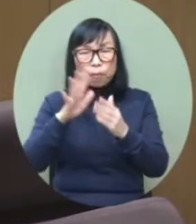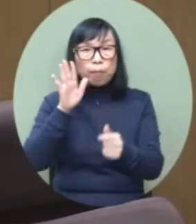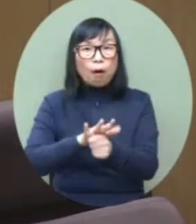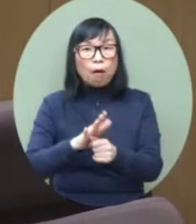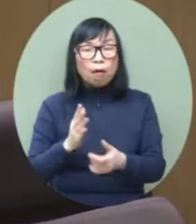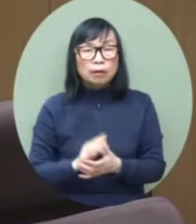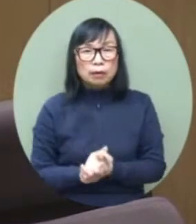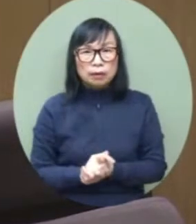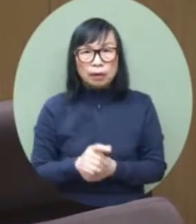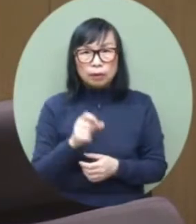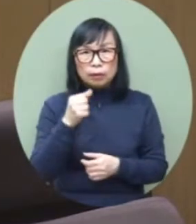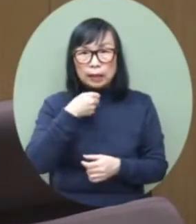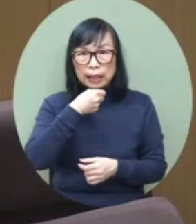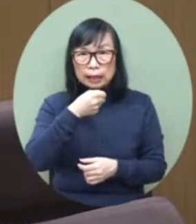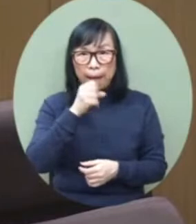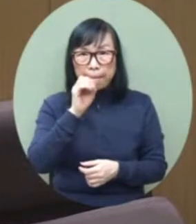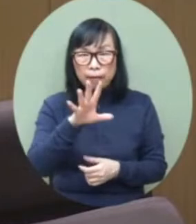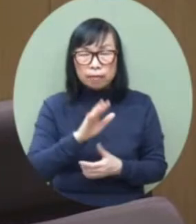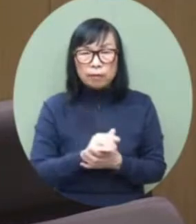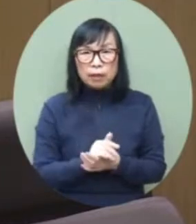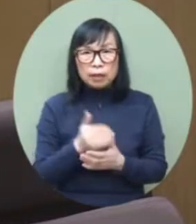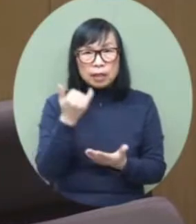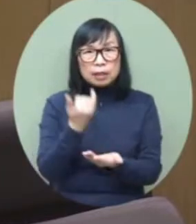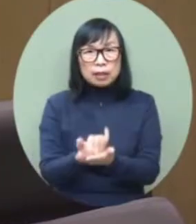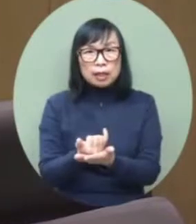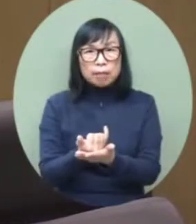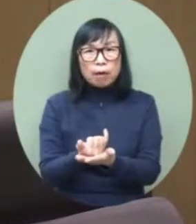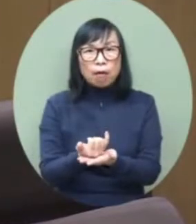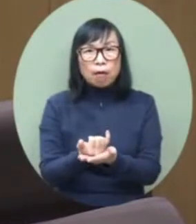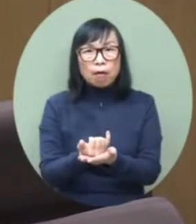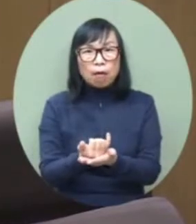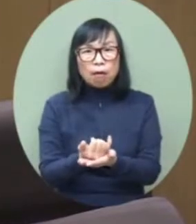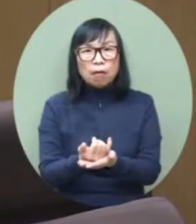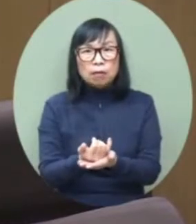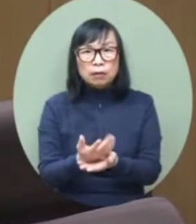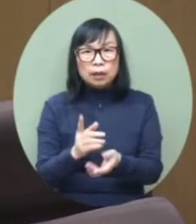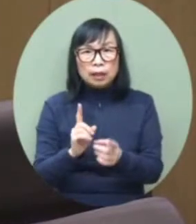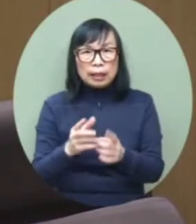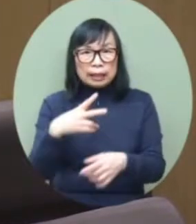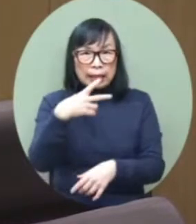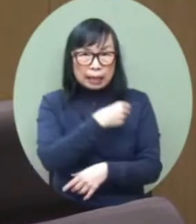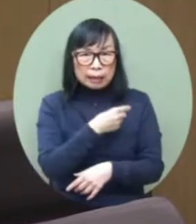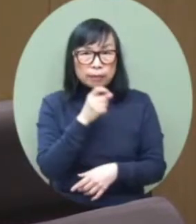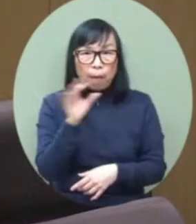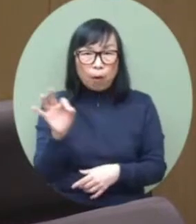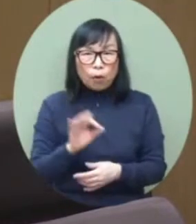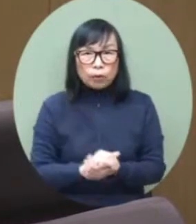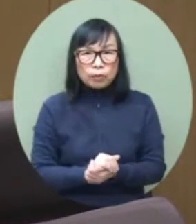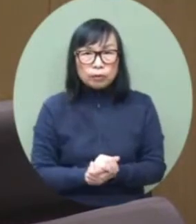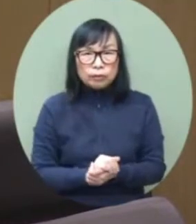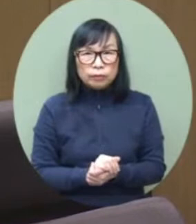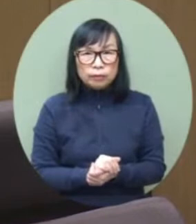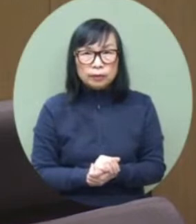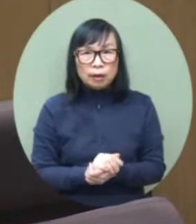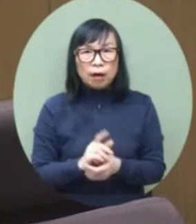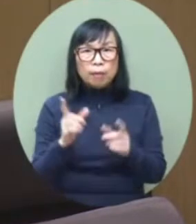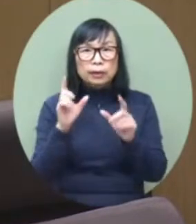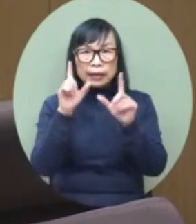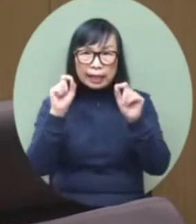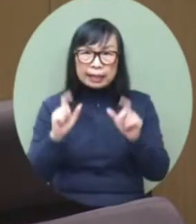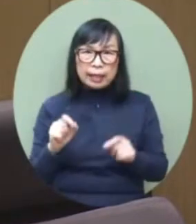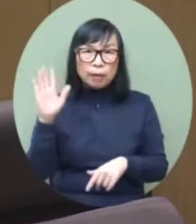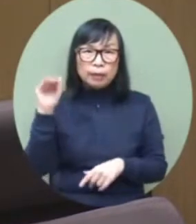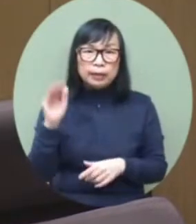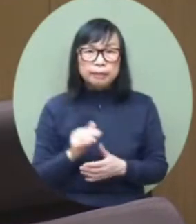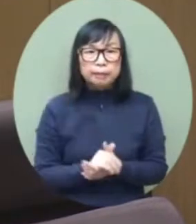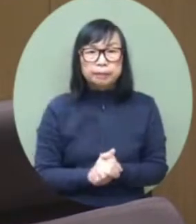private hospitals? Just now, we also heard questions about mortality rates. Have there been deaths